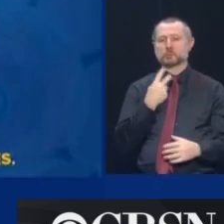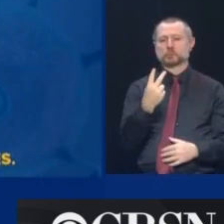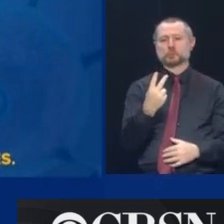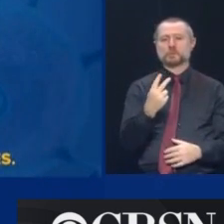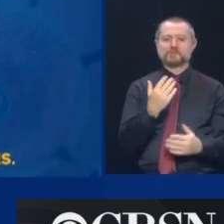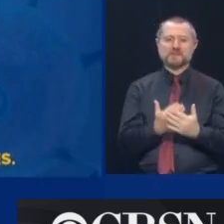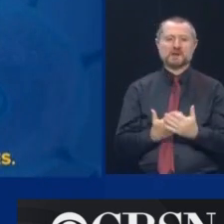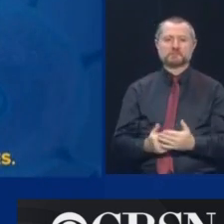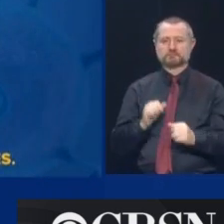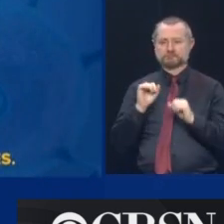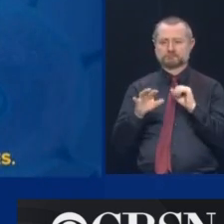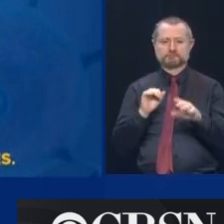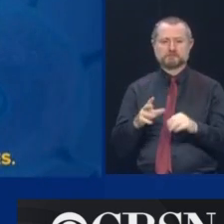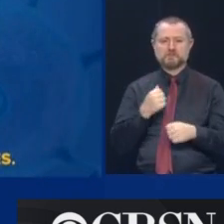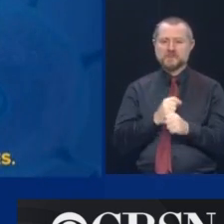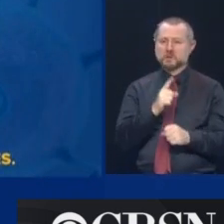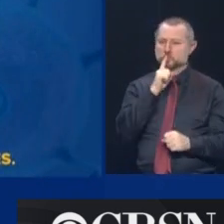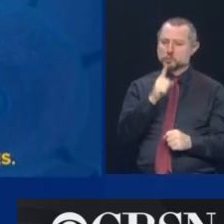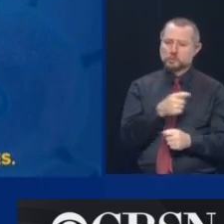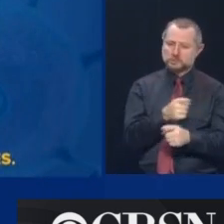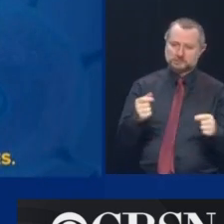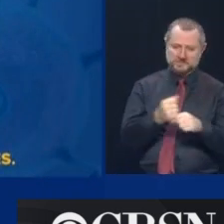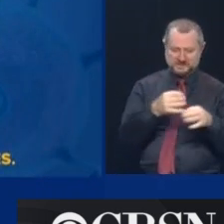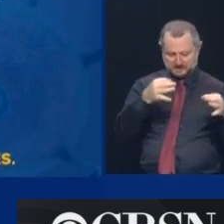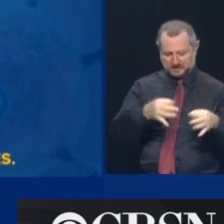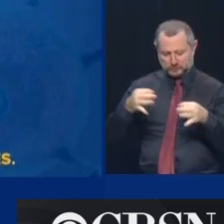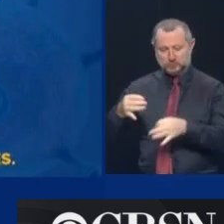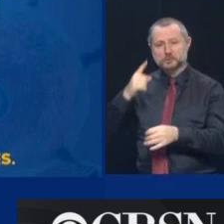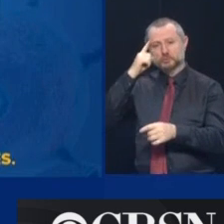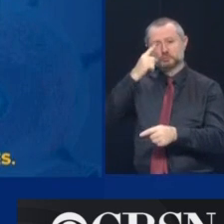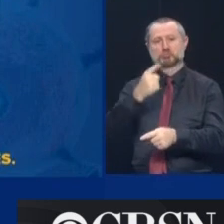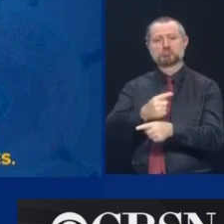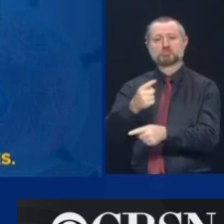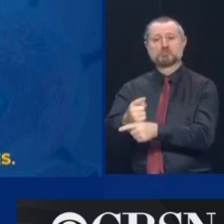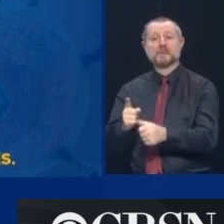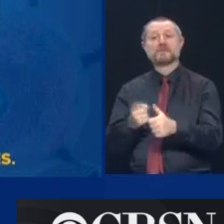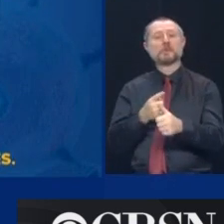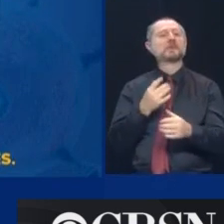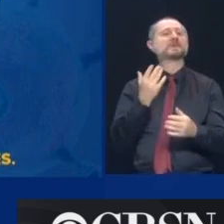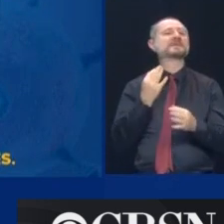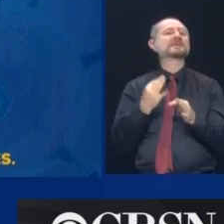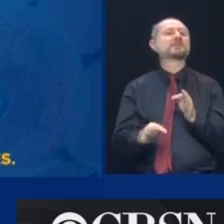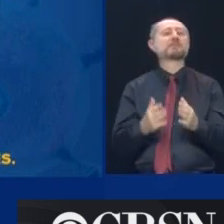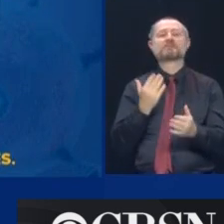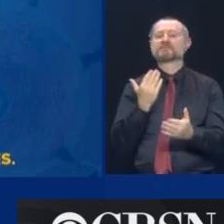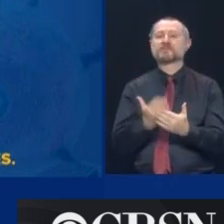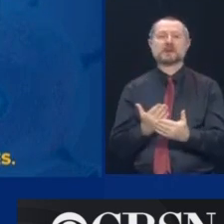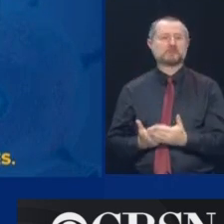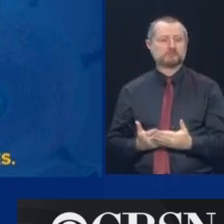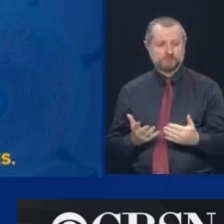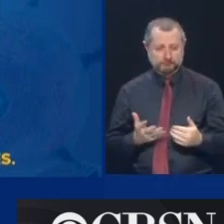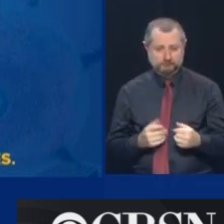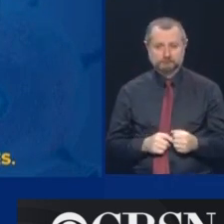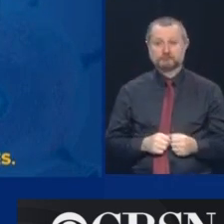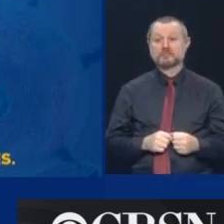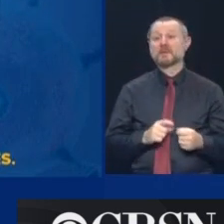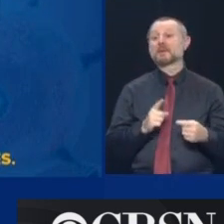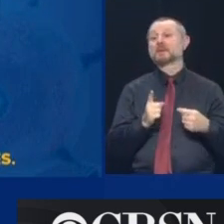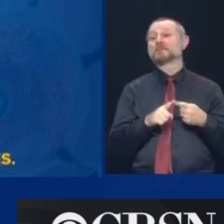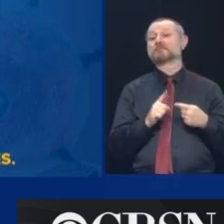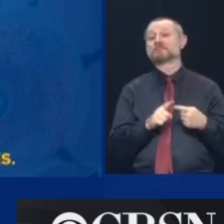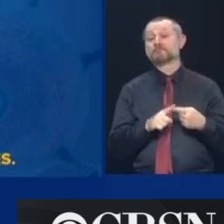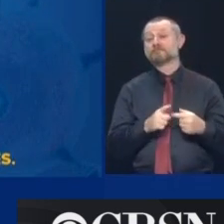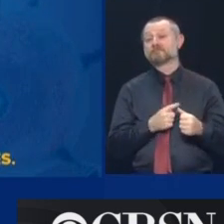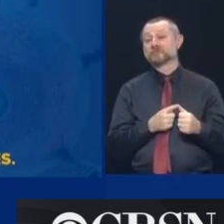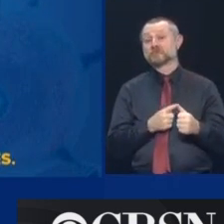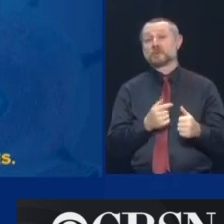And two simple facts to keep in mind. COVID right now is